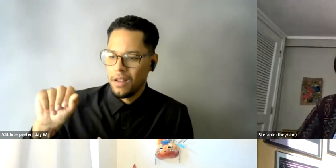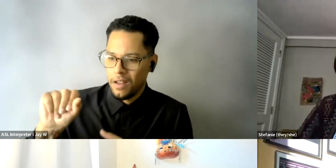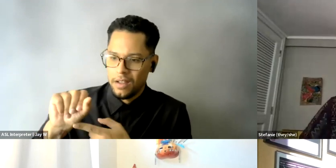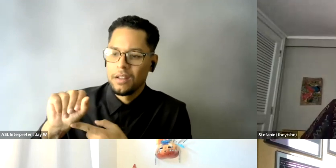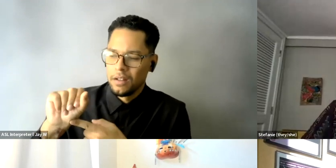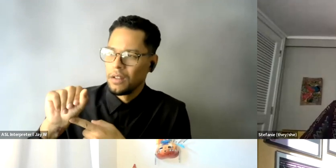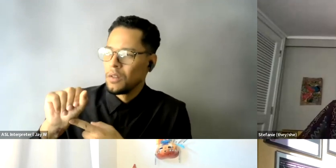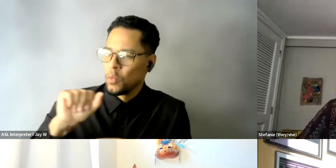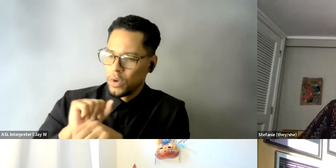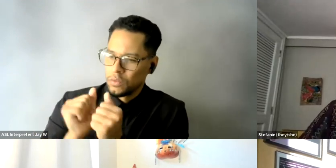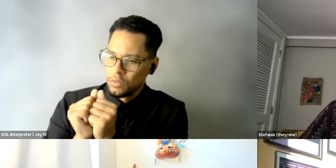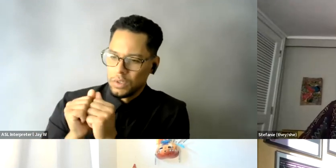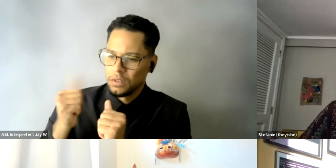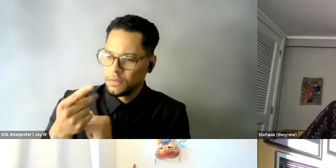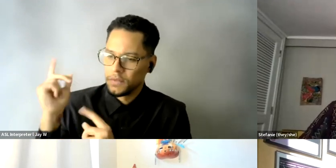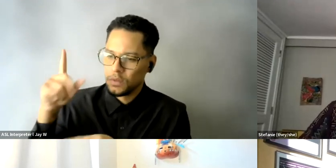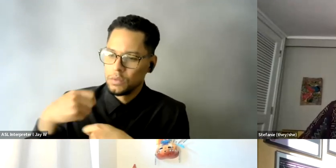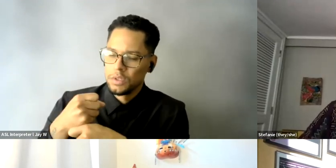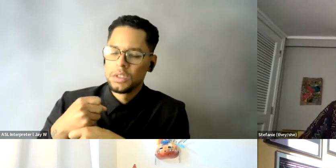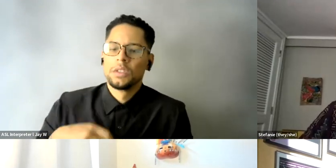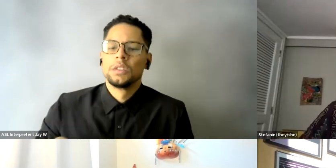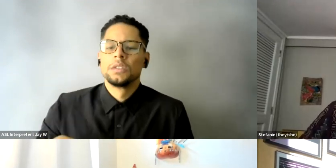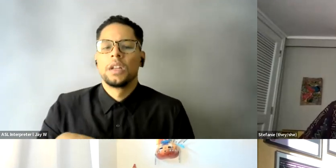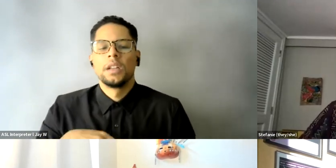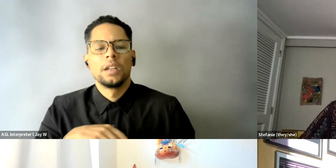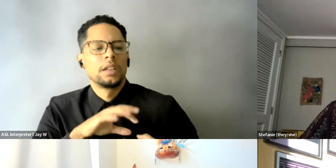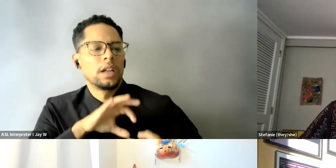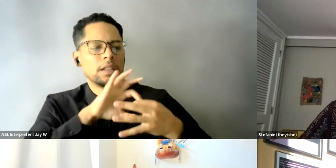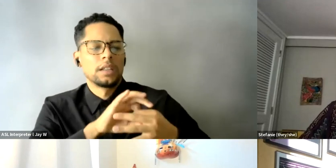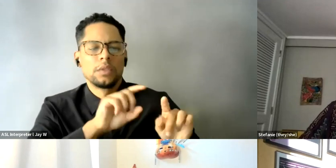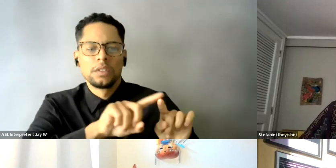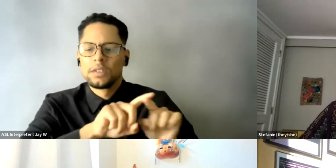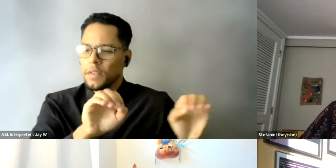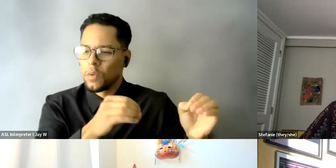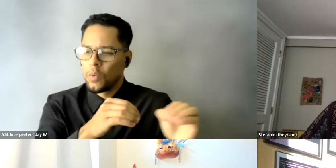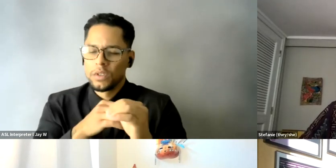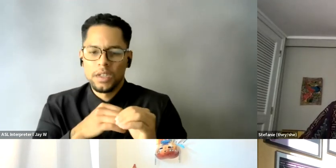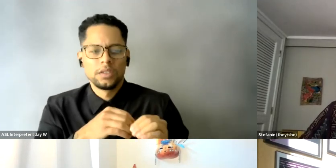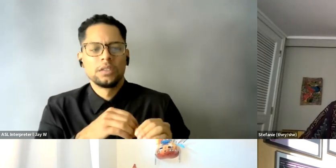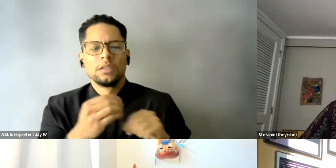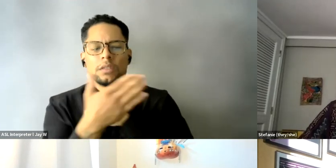with organizations in different parts of the world and the power of the social model of disability has really,